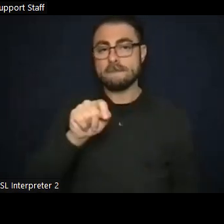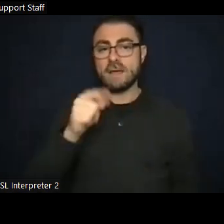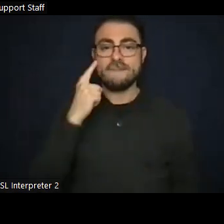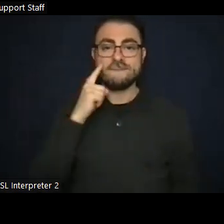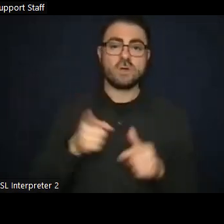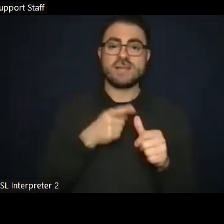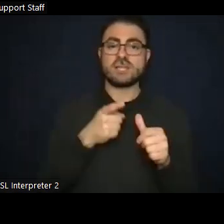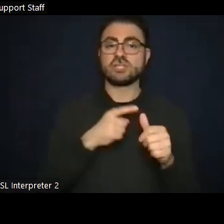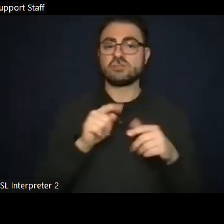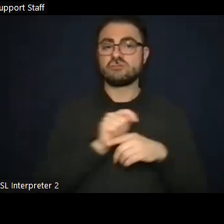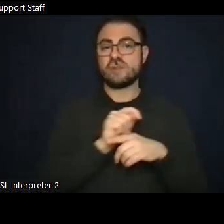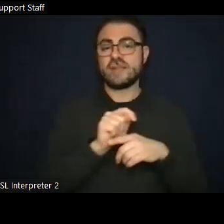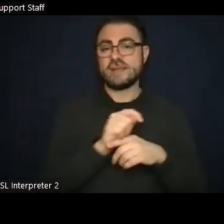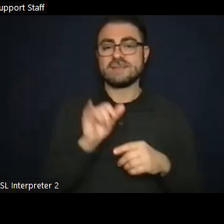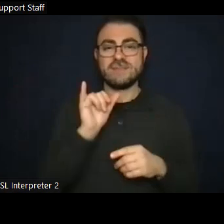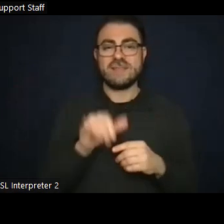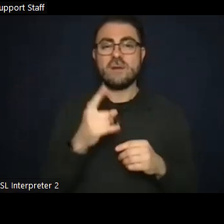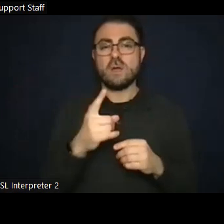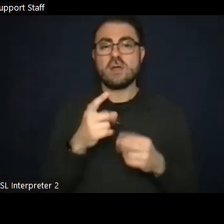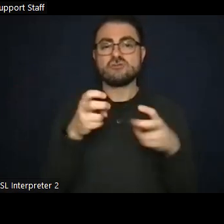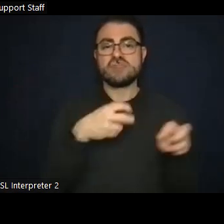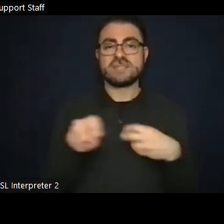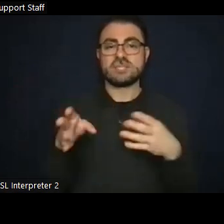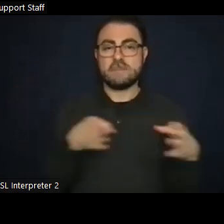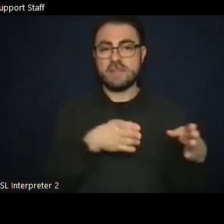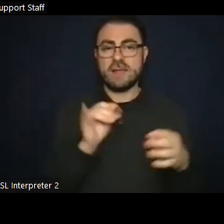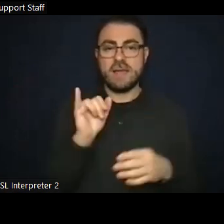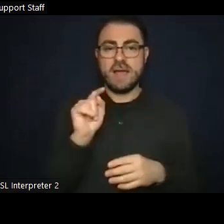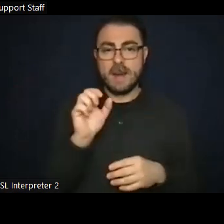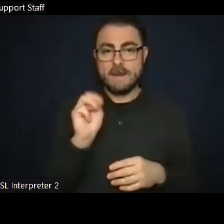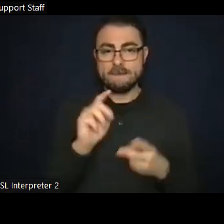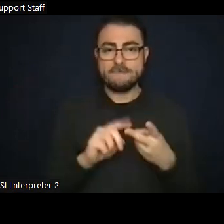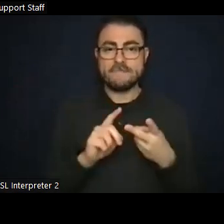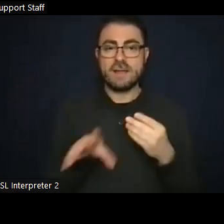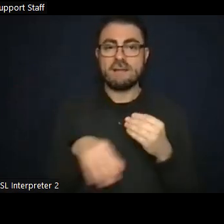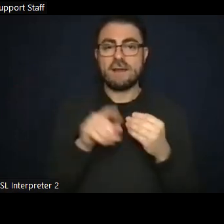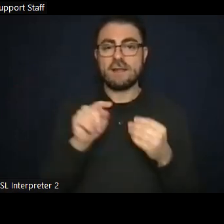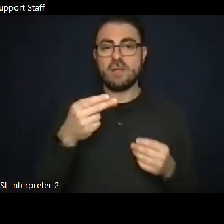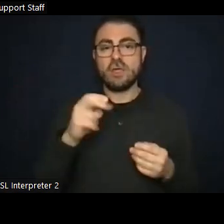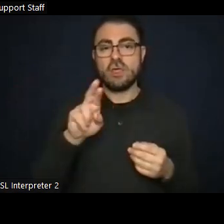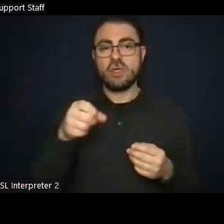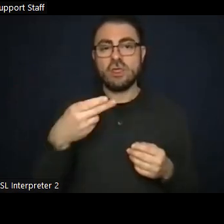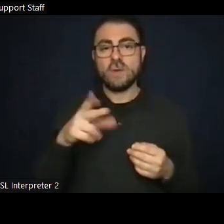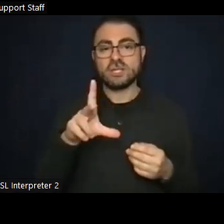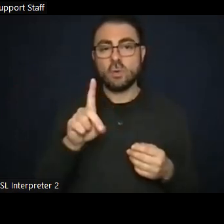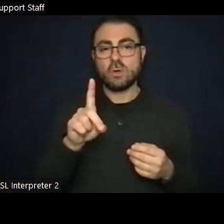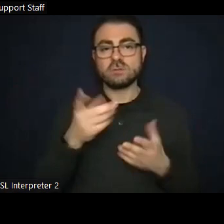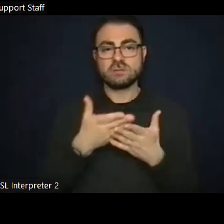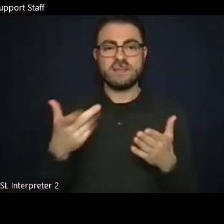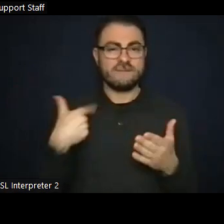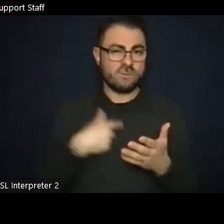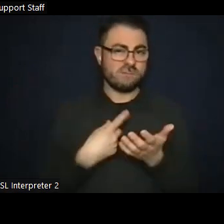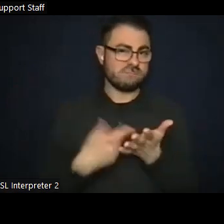and substitute that. So that's a transition plan item along with possibly the voting threshold stuff that we talked about already, but definitely this training